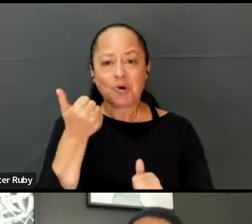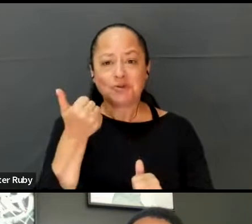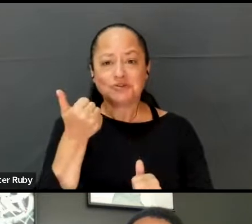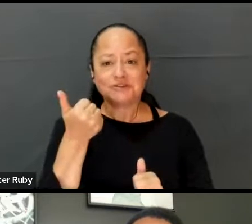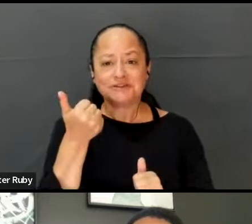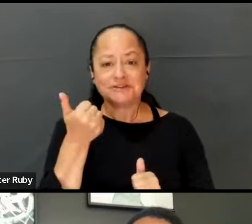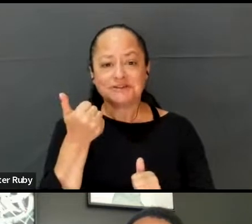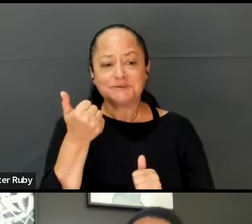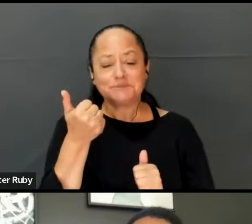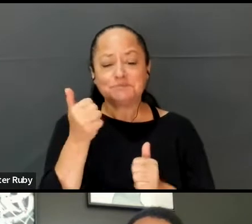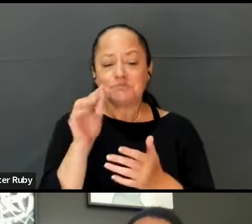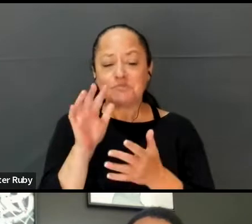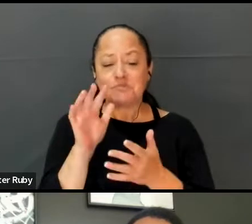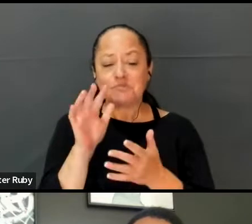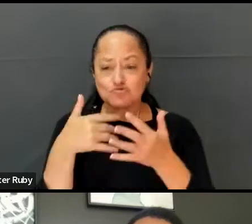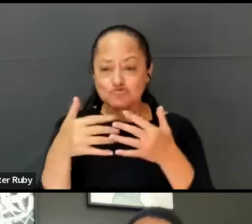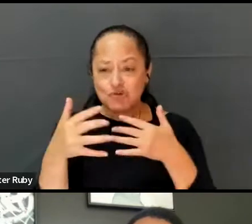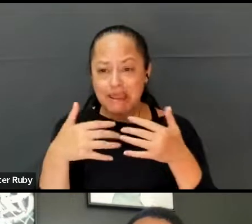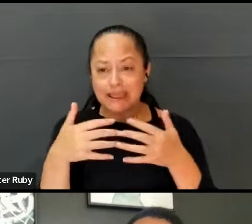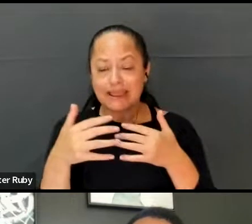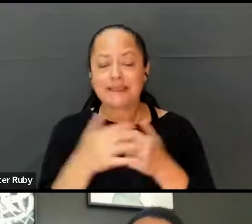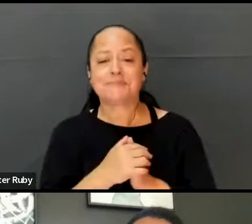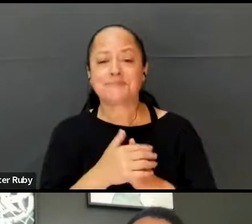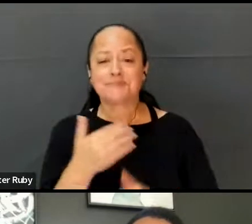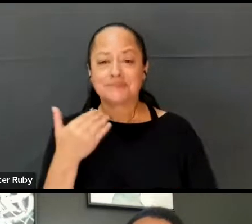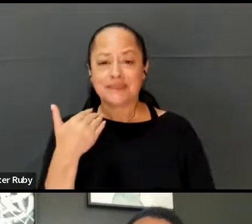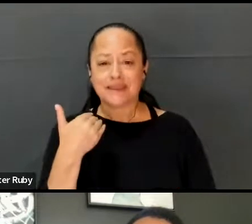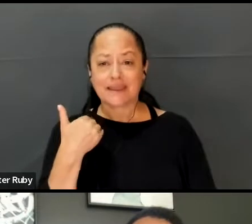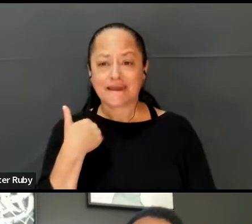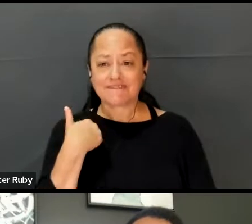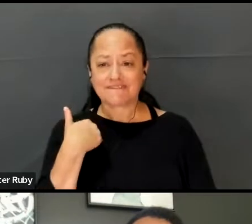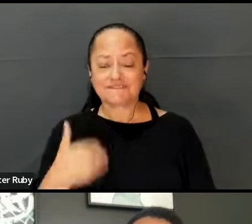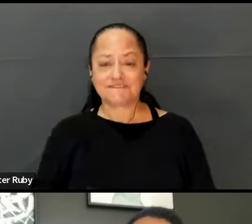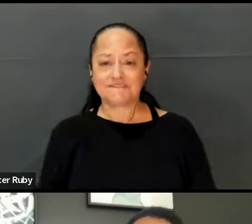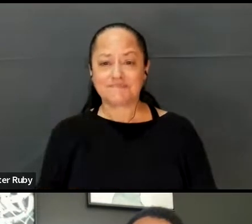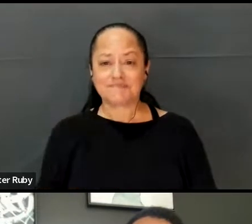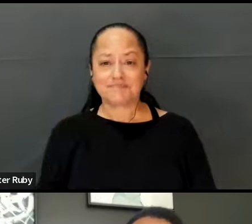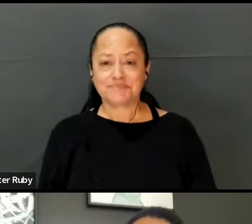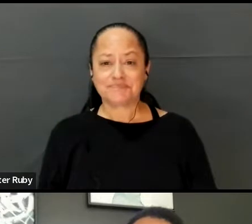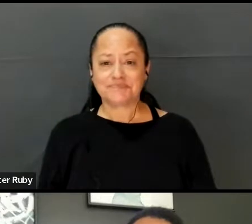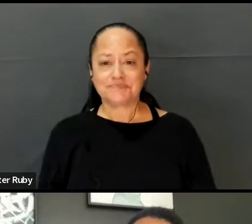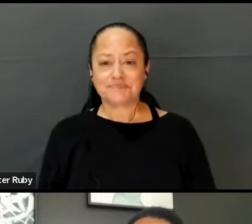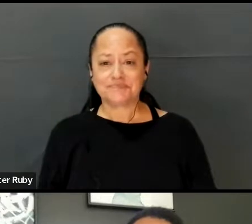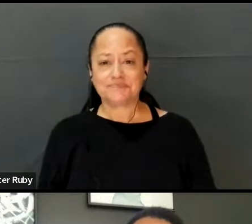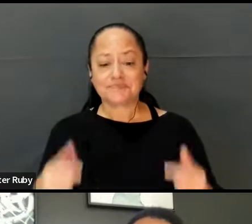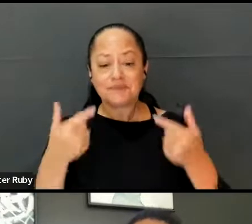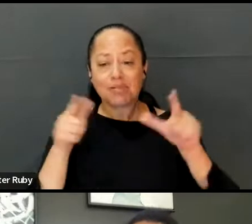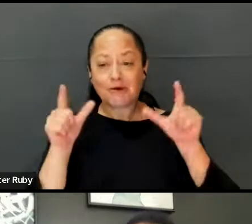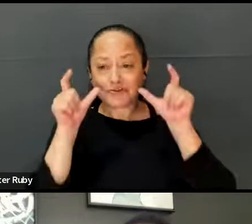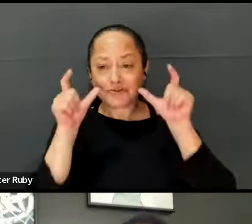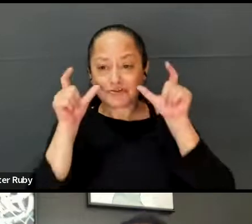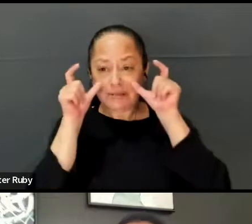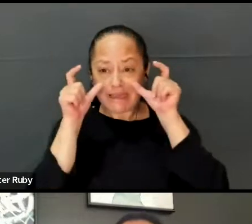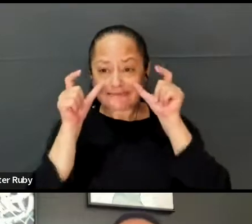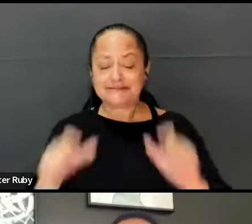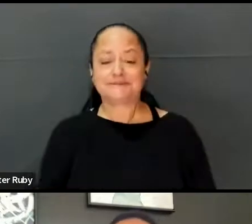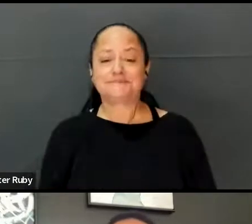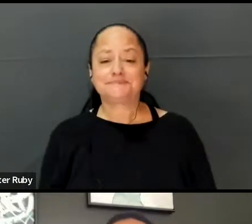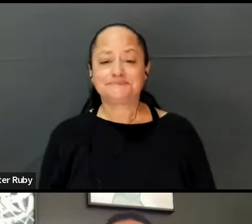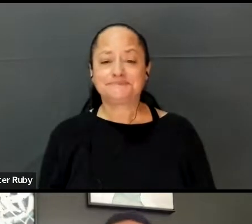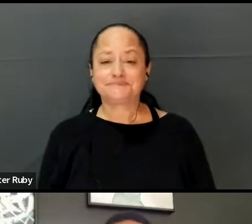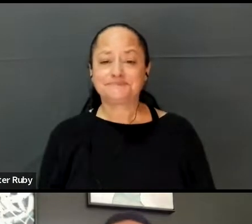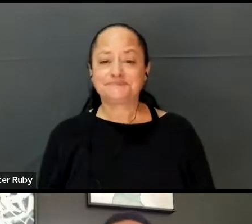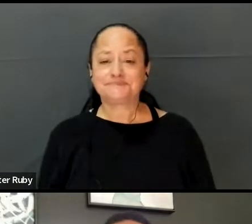with gray. I've got quite large glasses